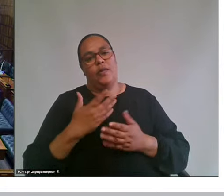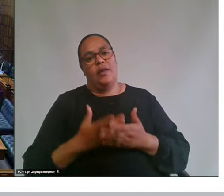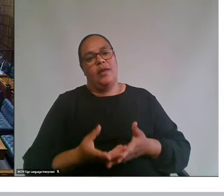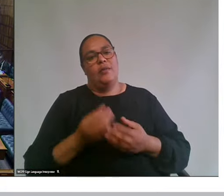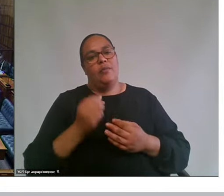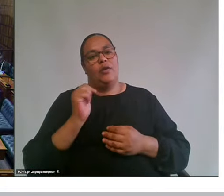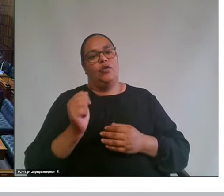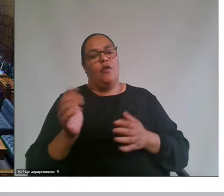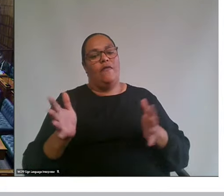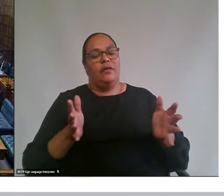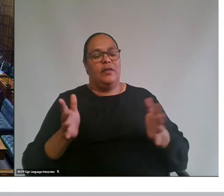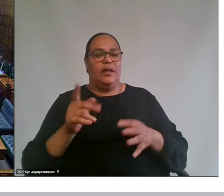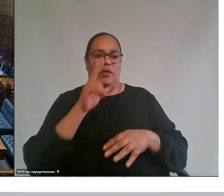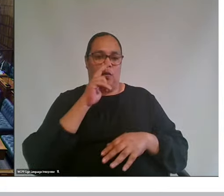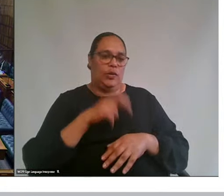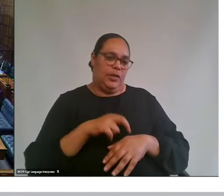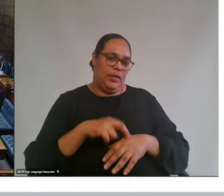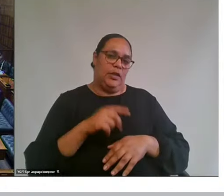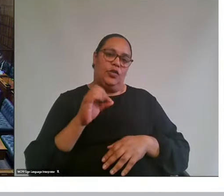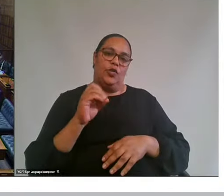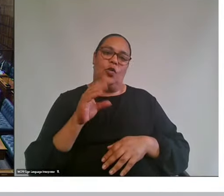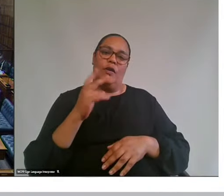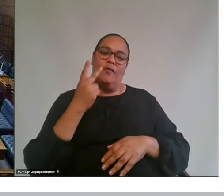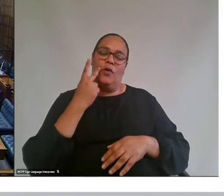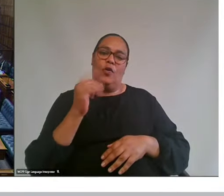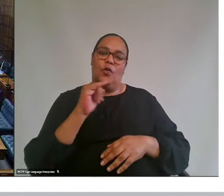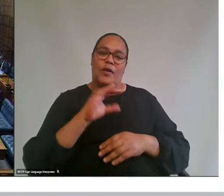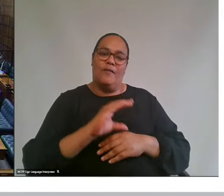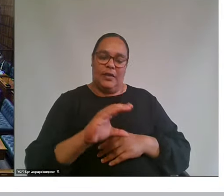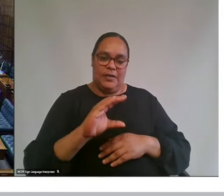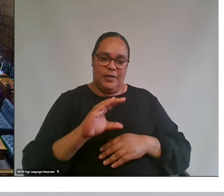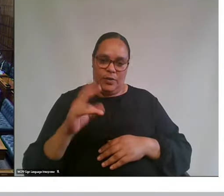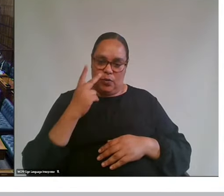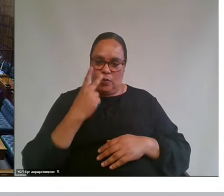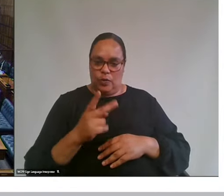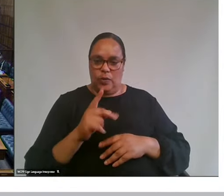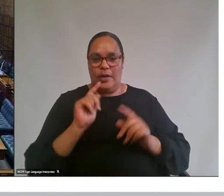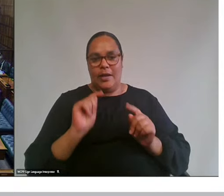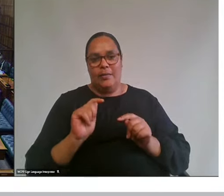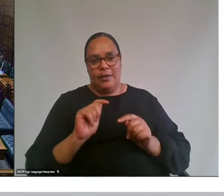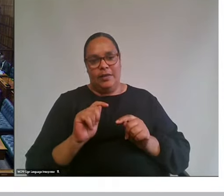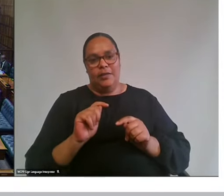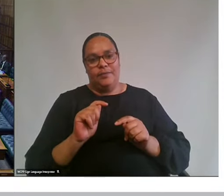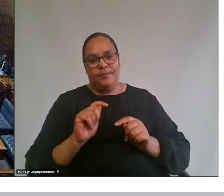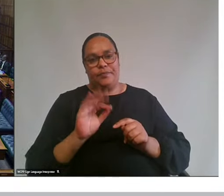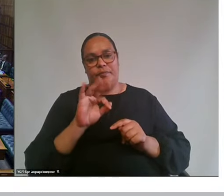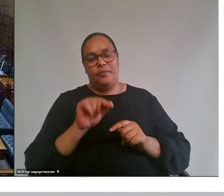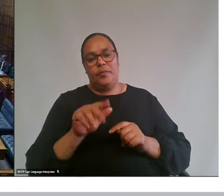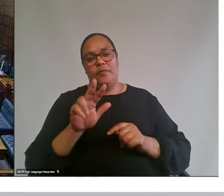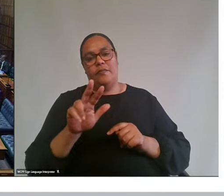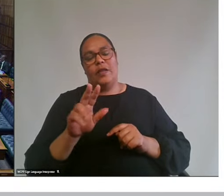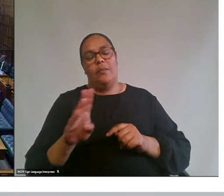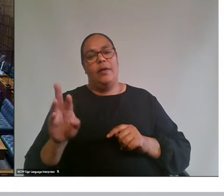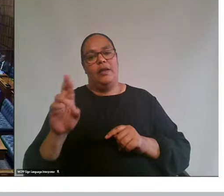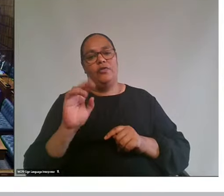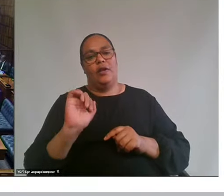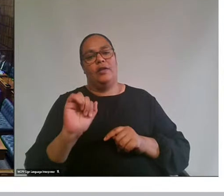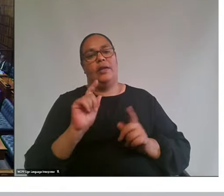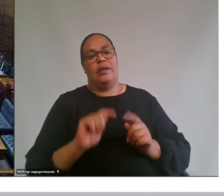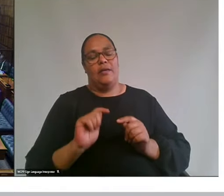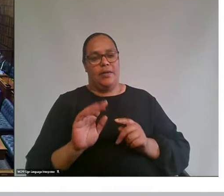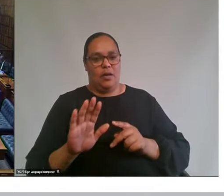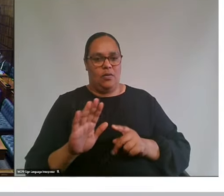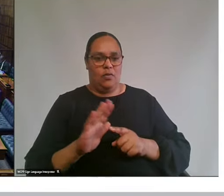the facilities that they need so if we look at Investments um Cape Town uh 3.8 billion of that was Cape